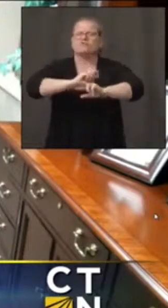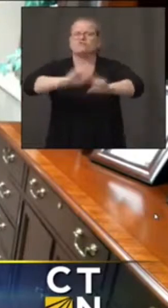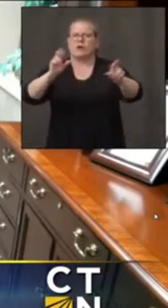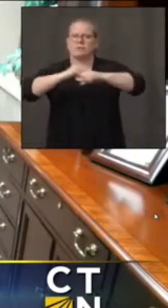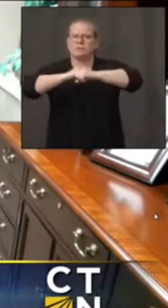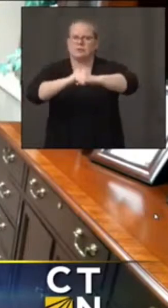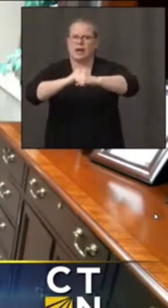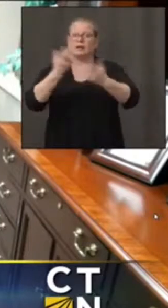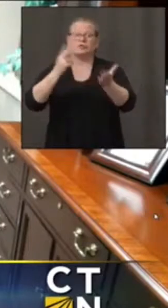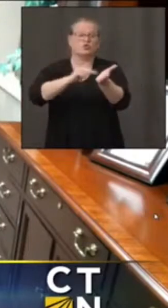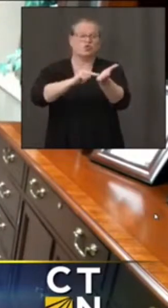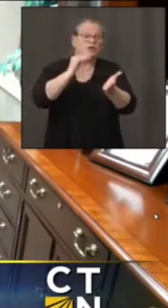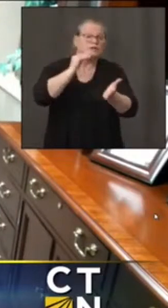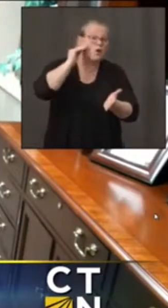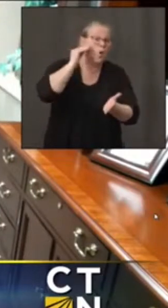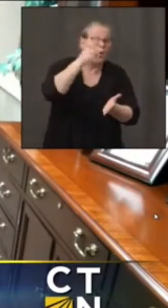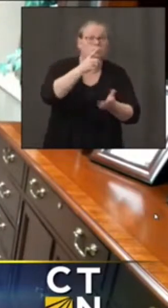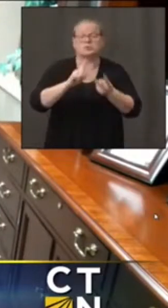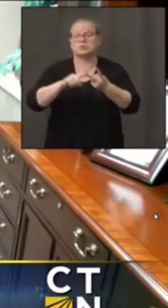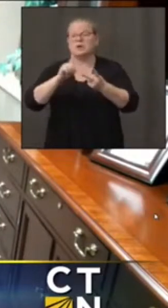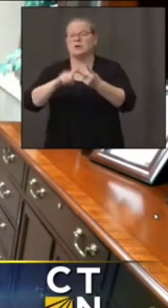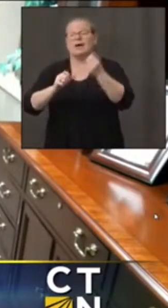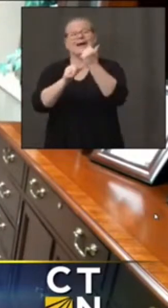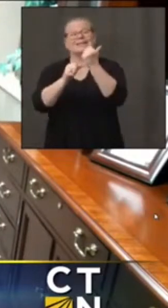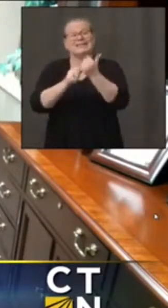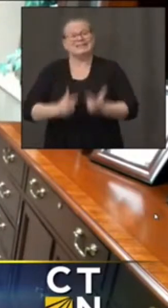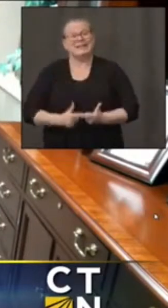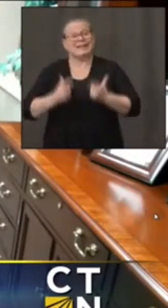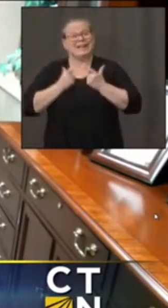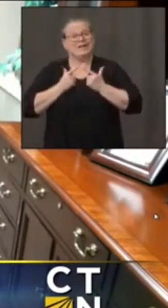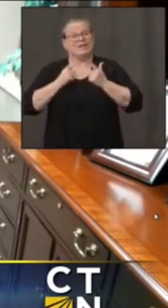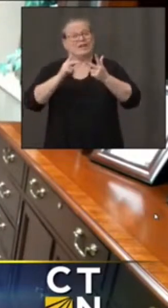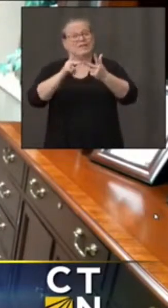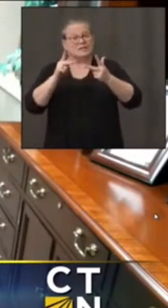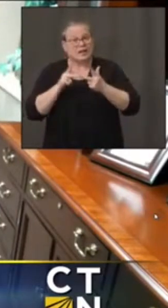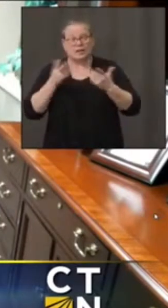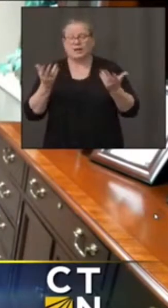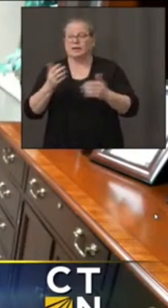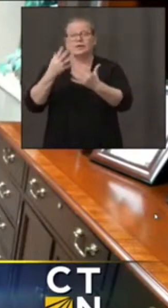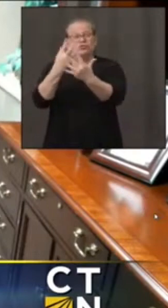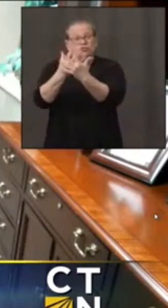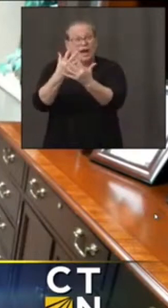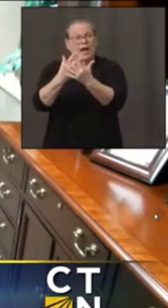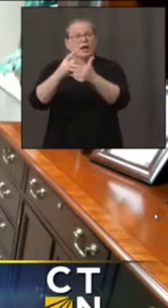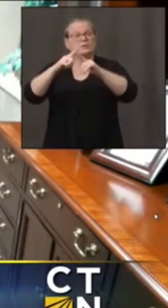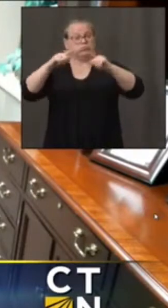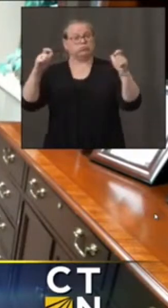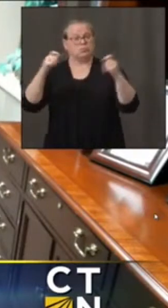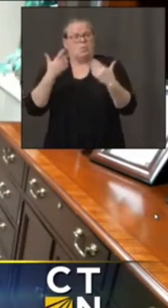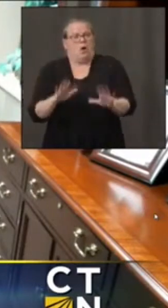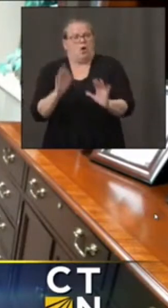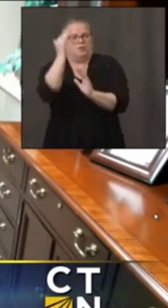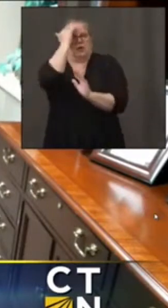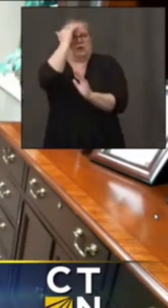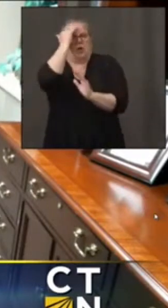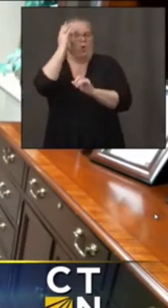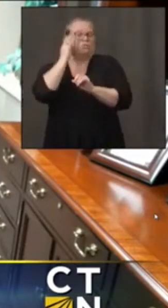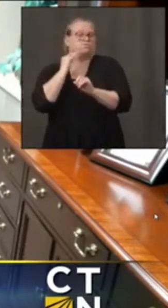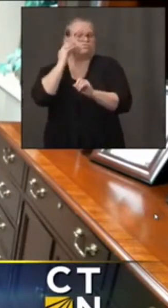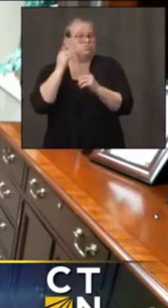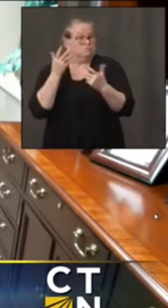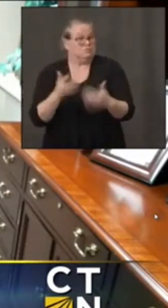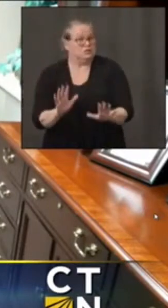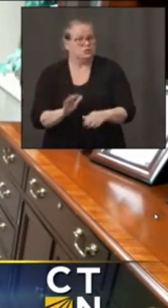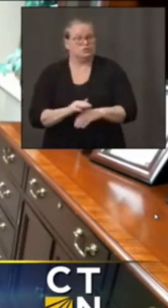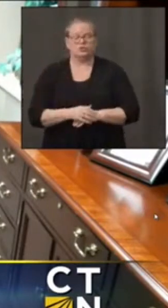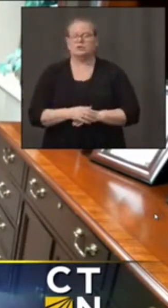facilities, jails and prisons, et cetera. In addition to that, once you get into a hospital, if you do get